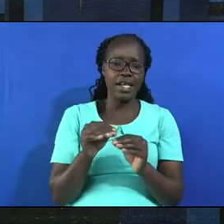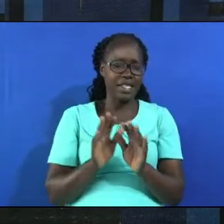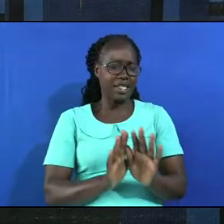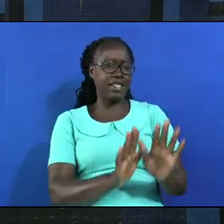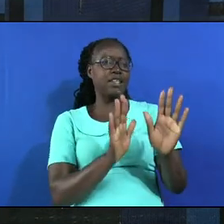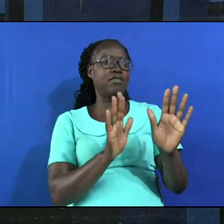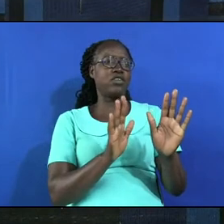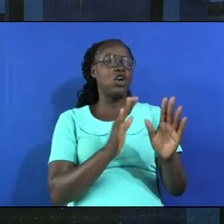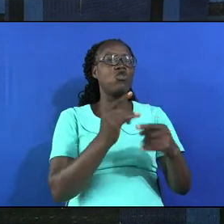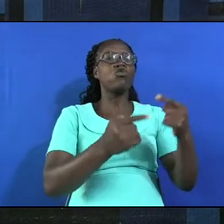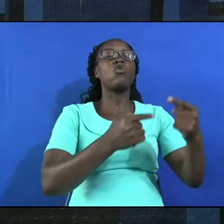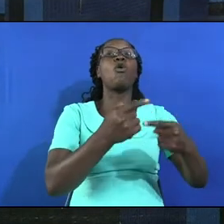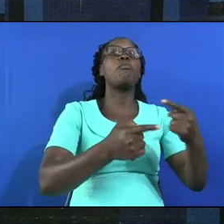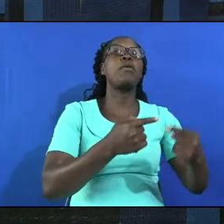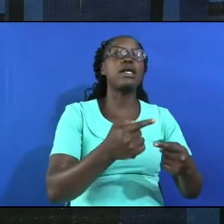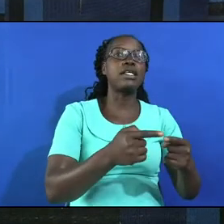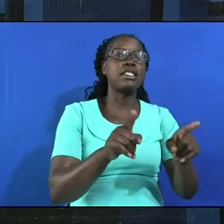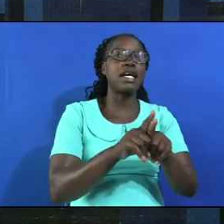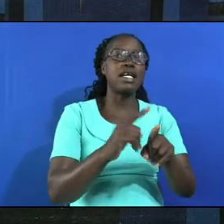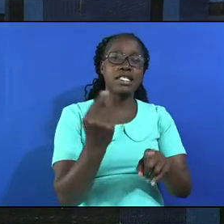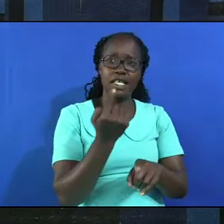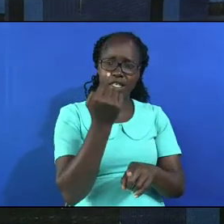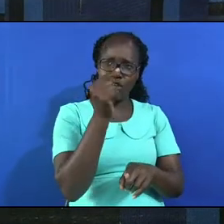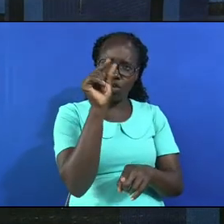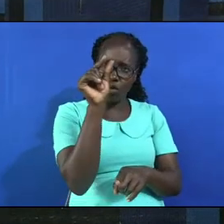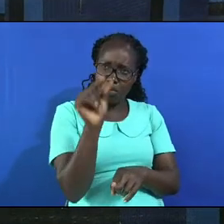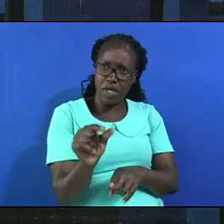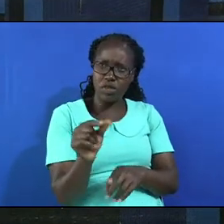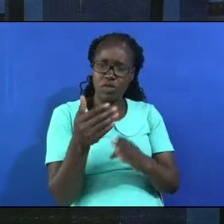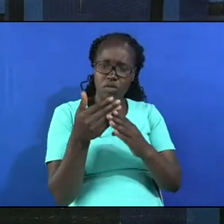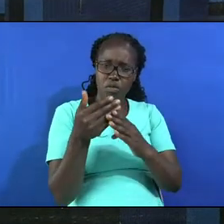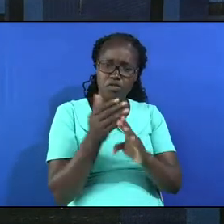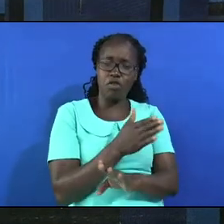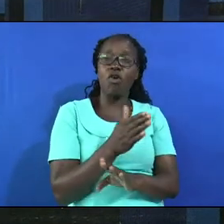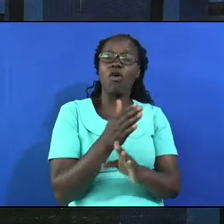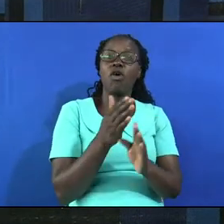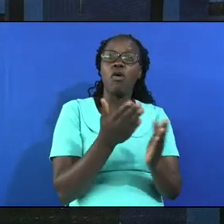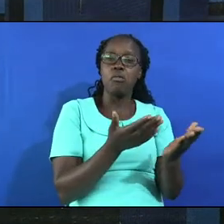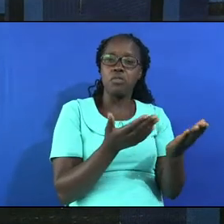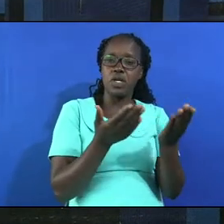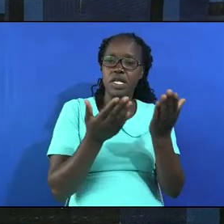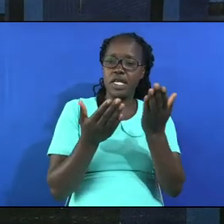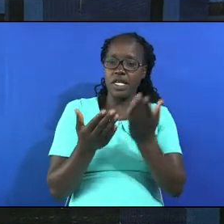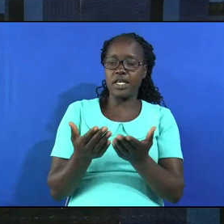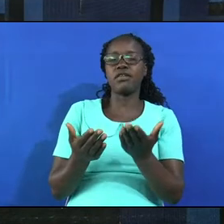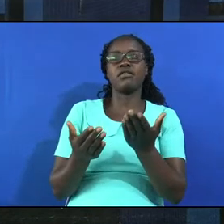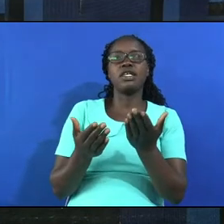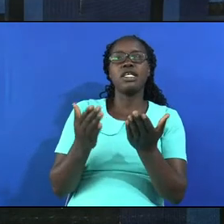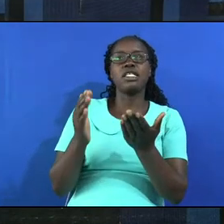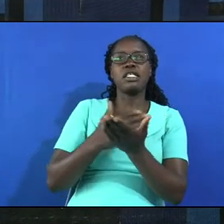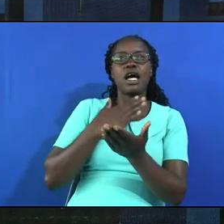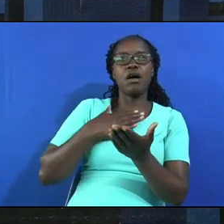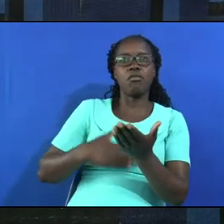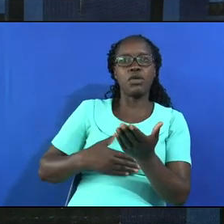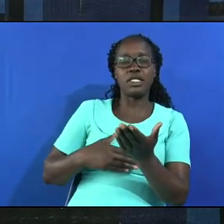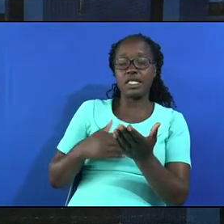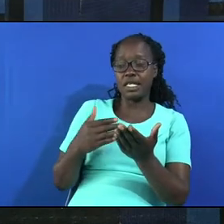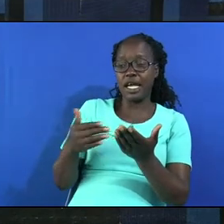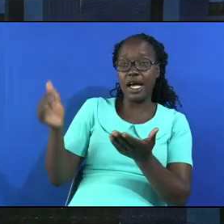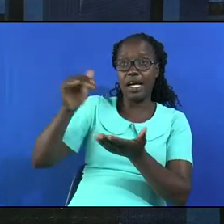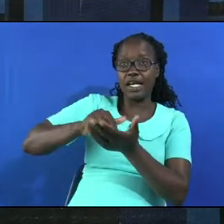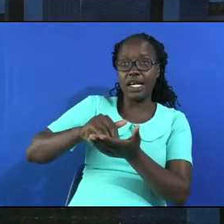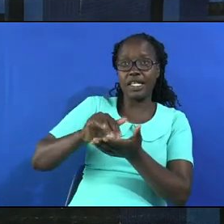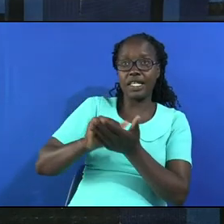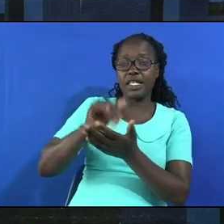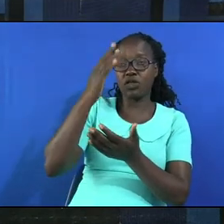him to operate as a single person before bringing somebody else. And that's why we are